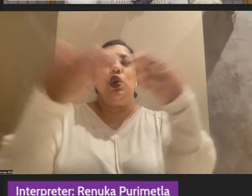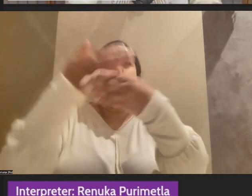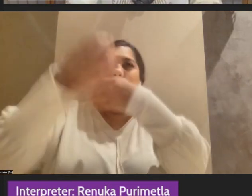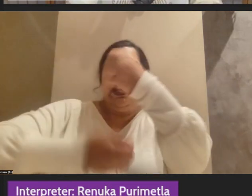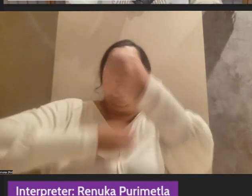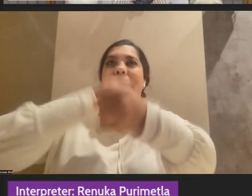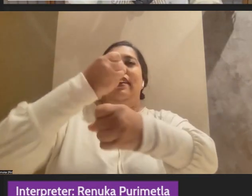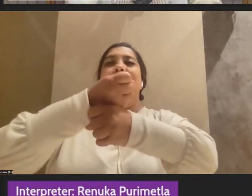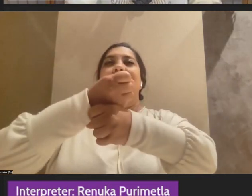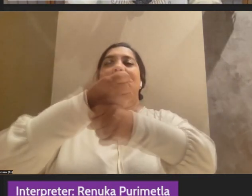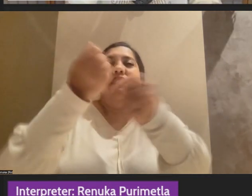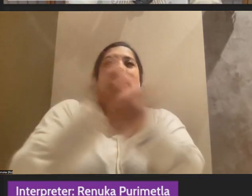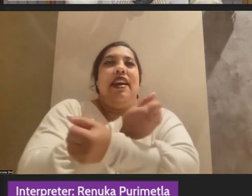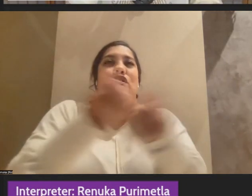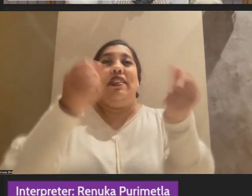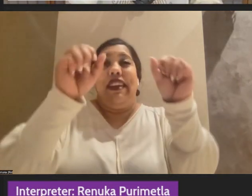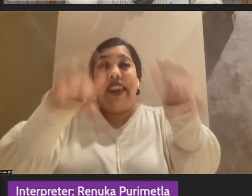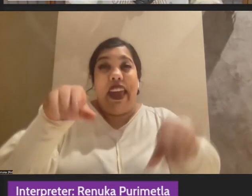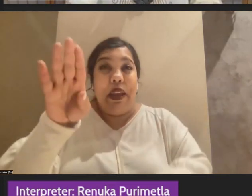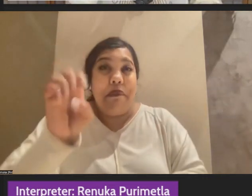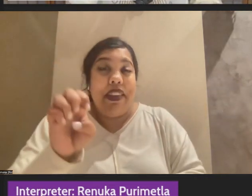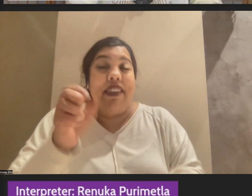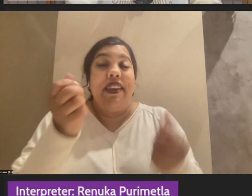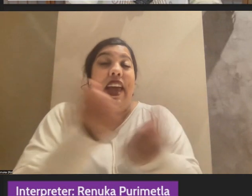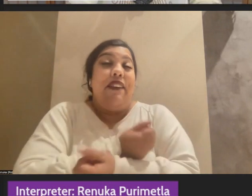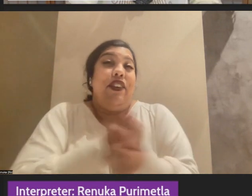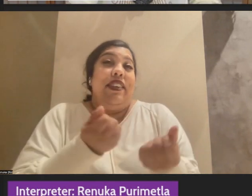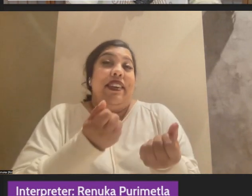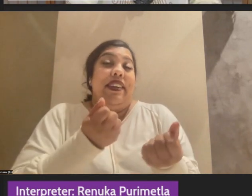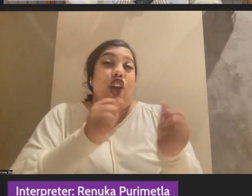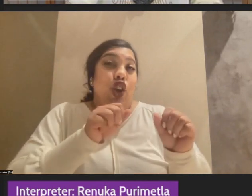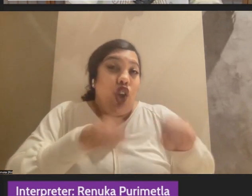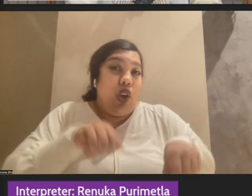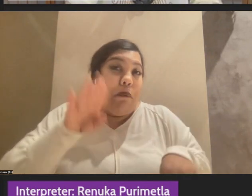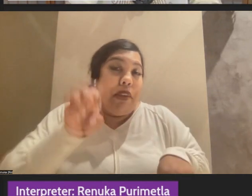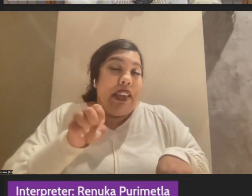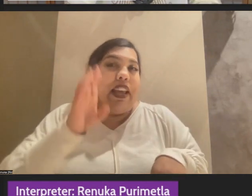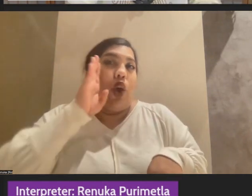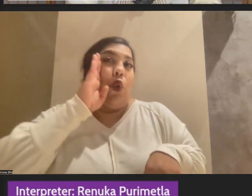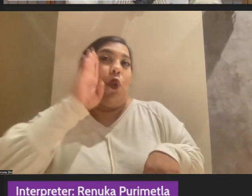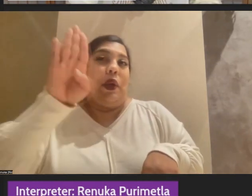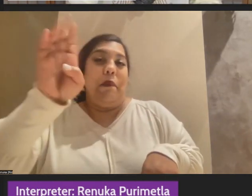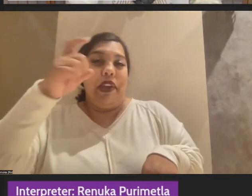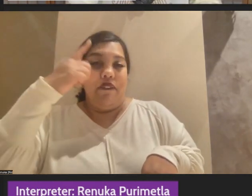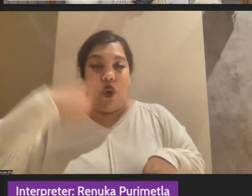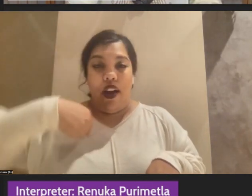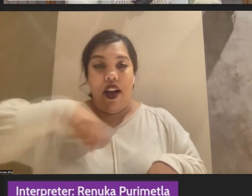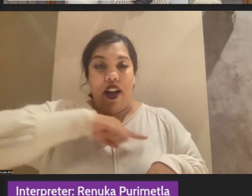can be, could be, will be for us. What are we choosing?